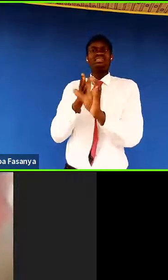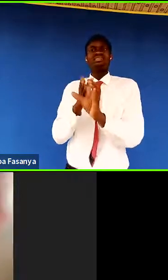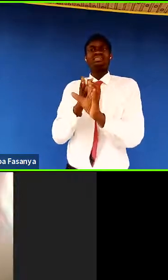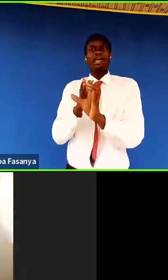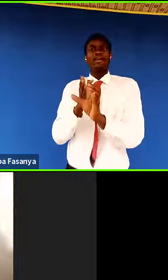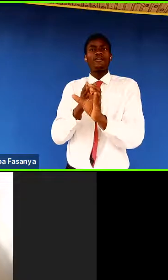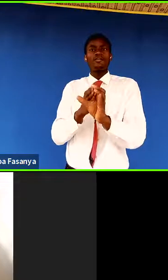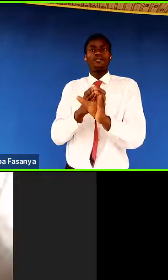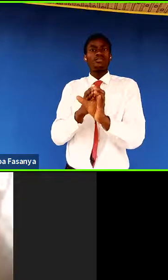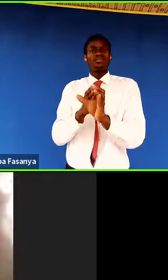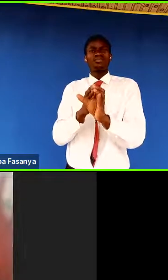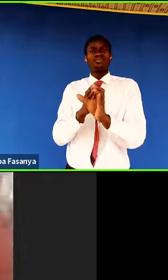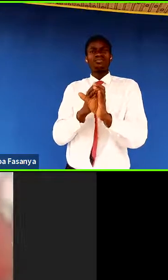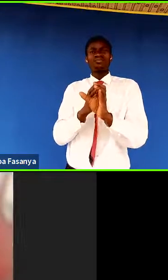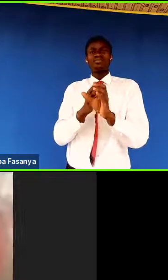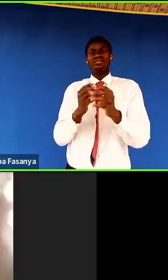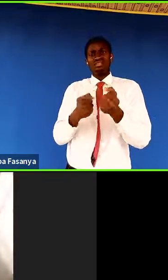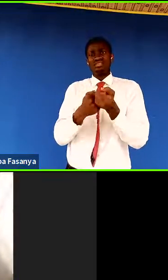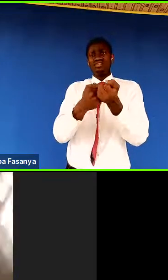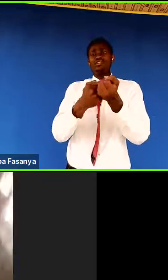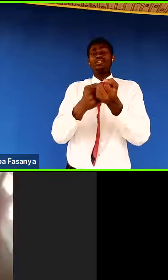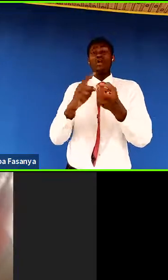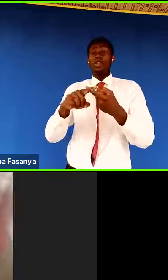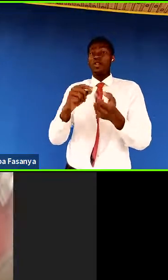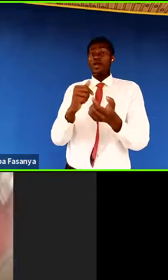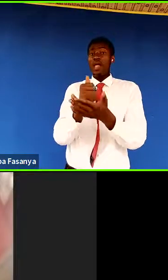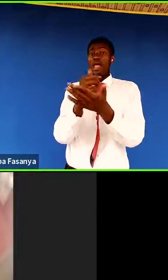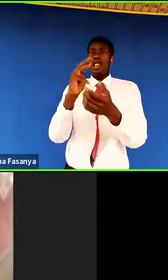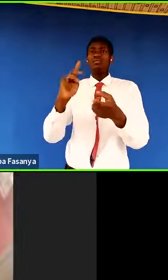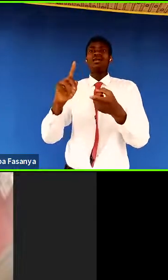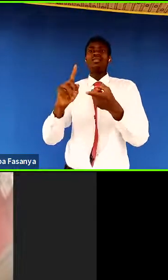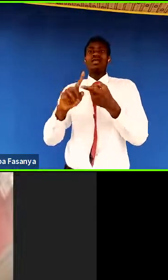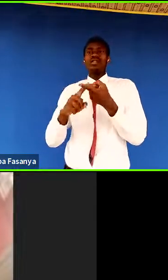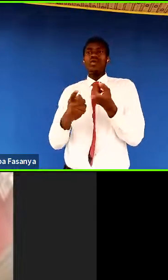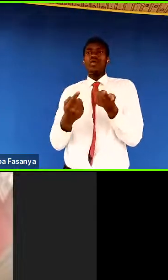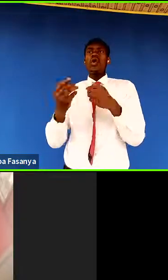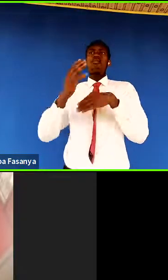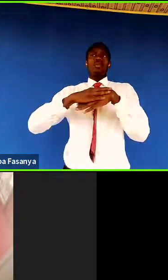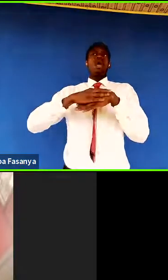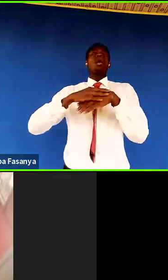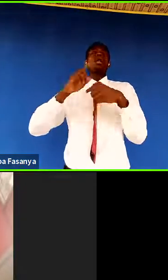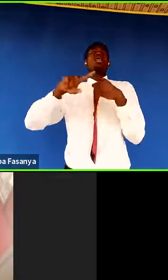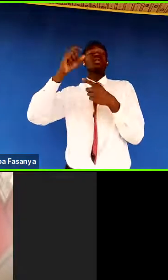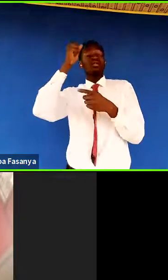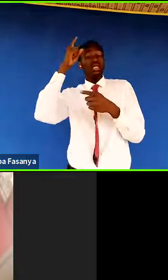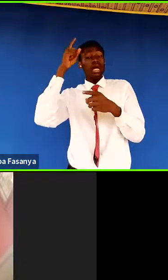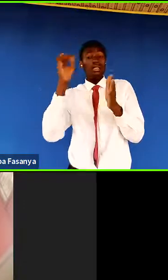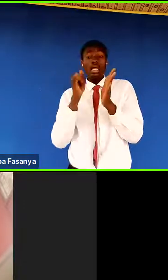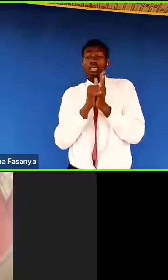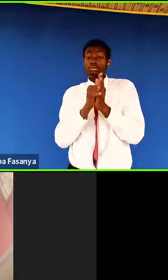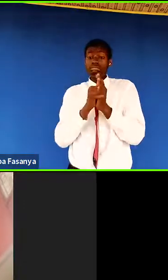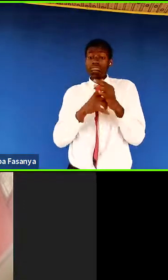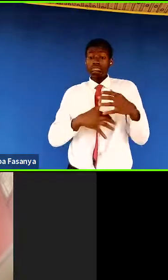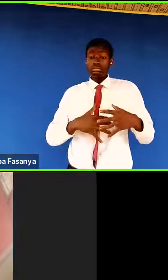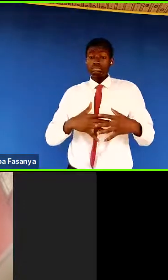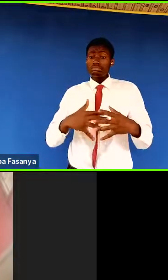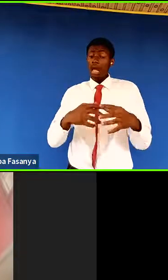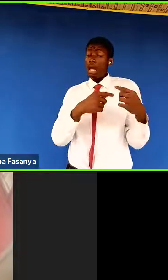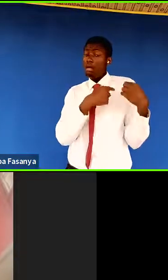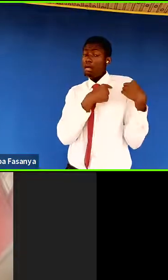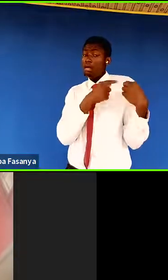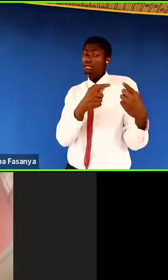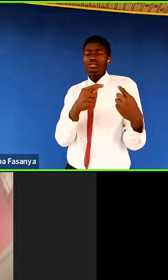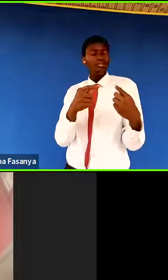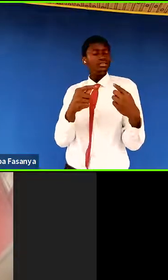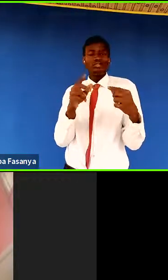intervention to help them to come to the realization that there is no pregnancy. Okay, so someone is asking us that if